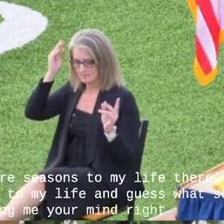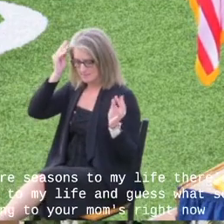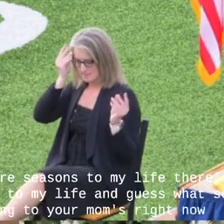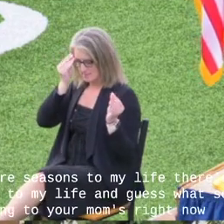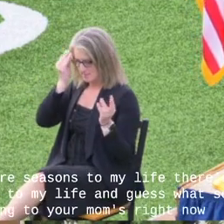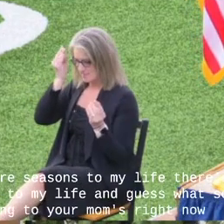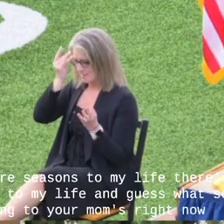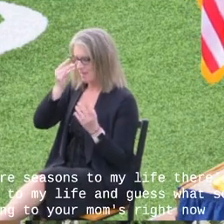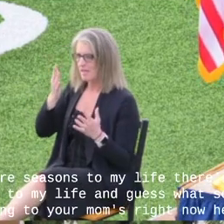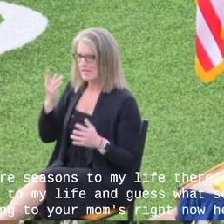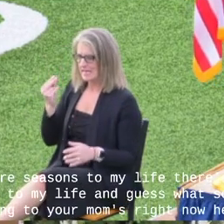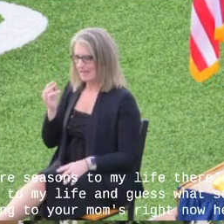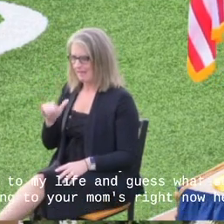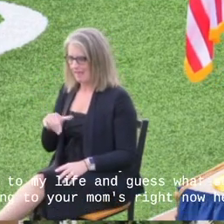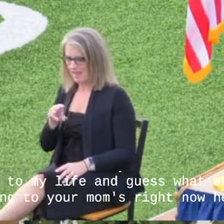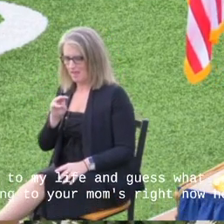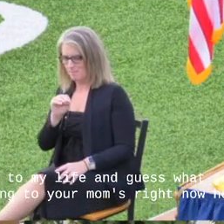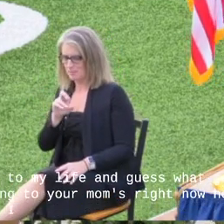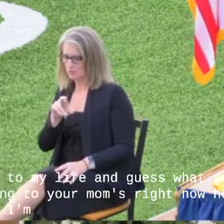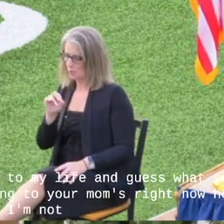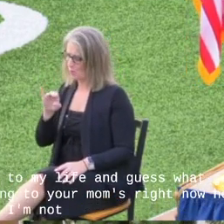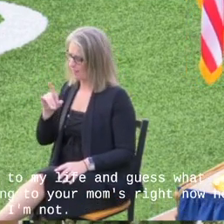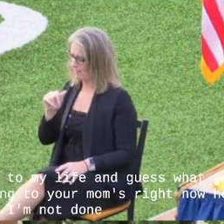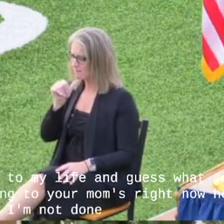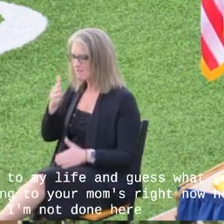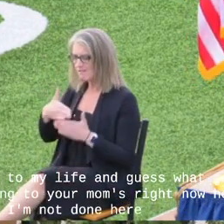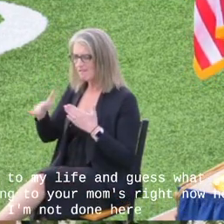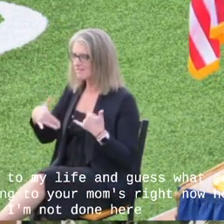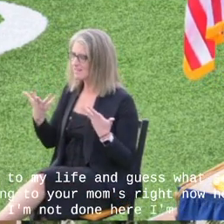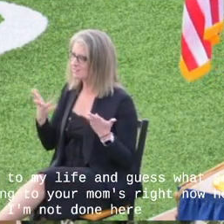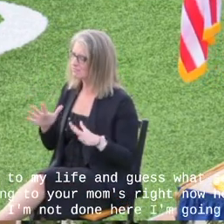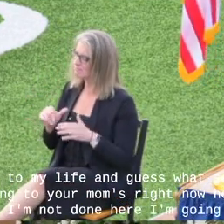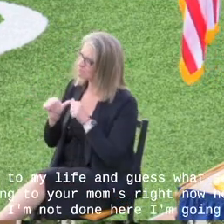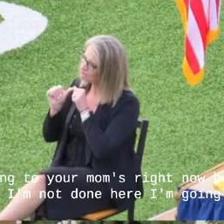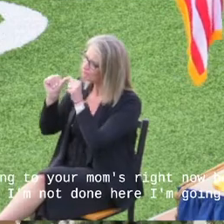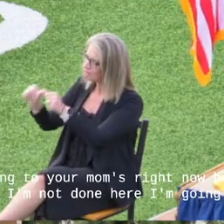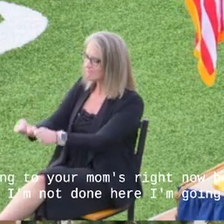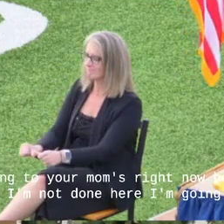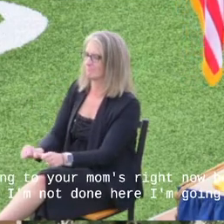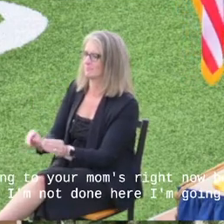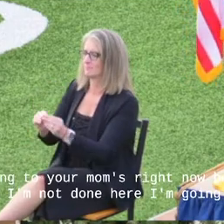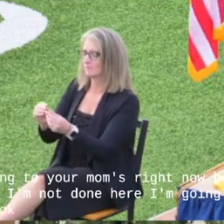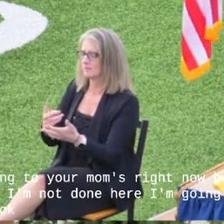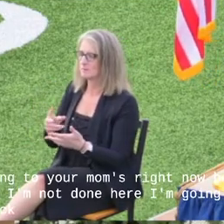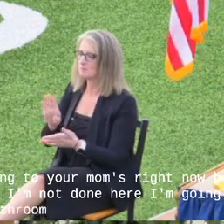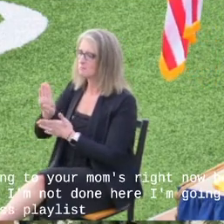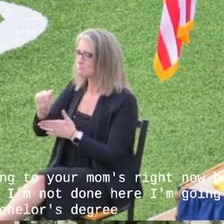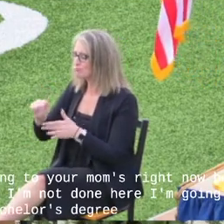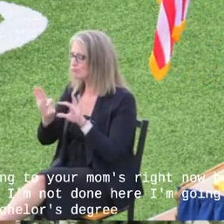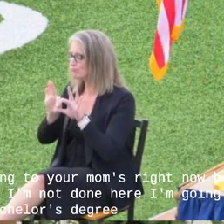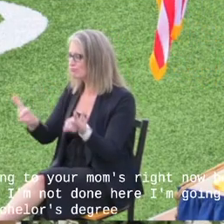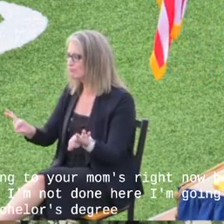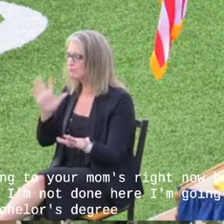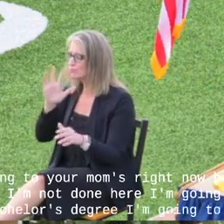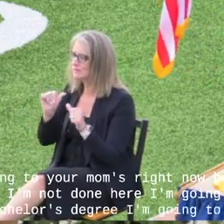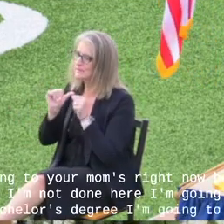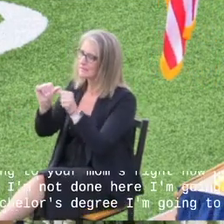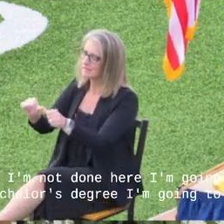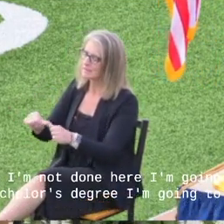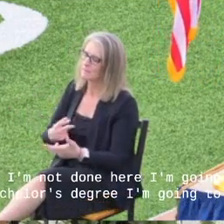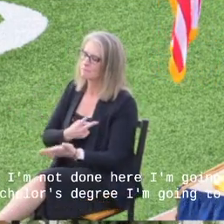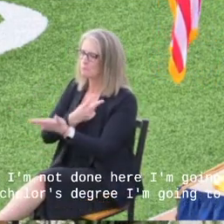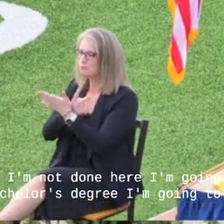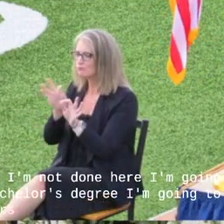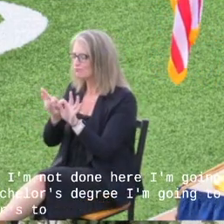right now. Hey, Mr. Orlando, I'm not done here. I'm going to go on to get my bachelor's degree. I'm going to go on to get